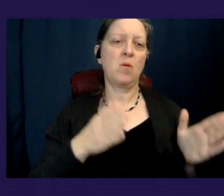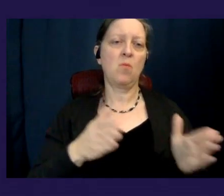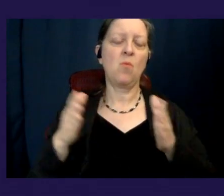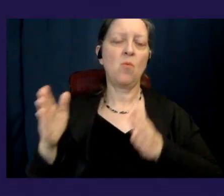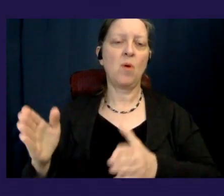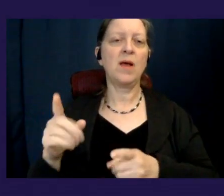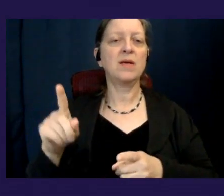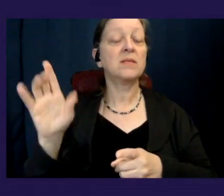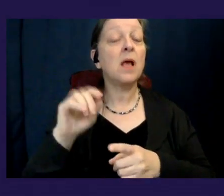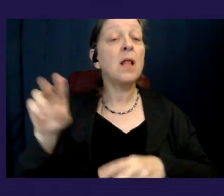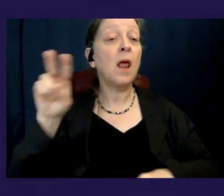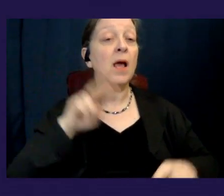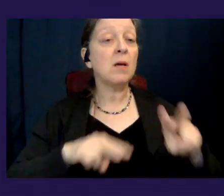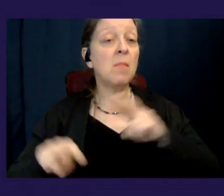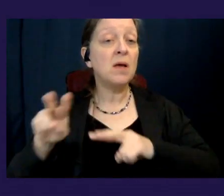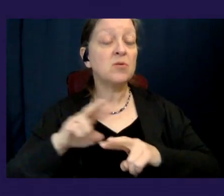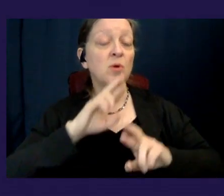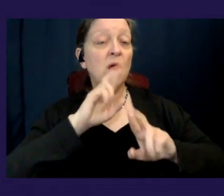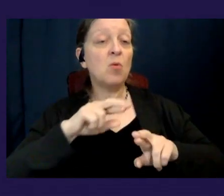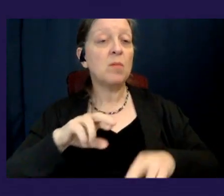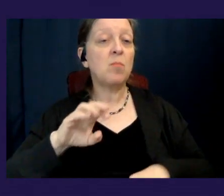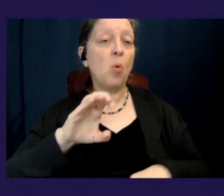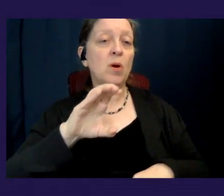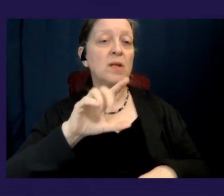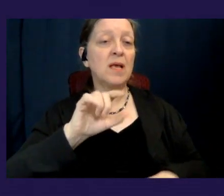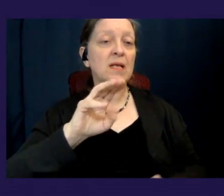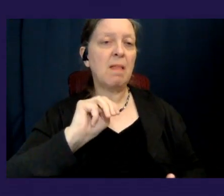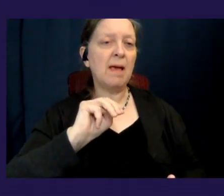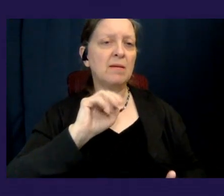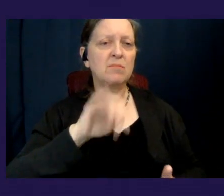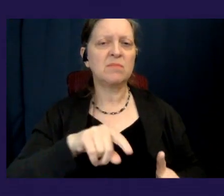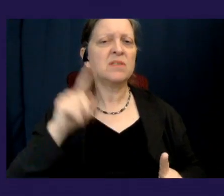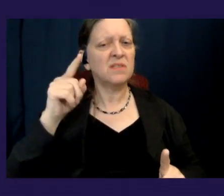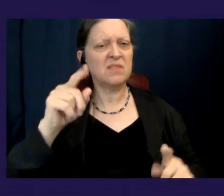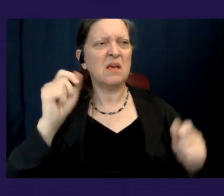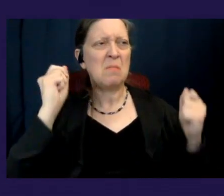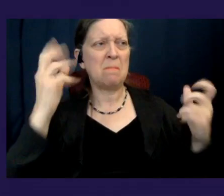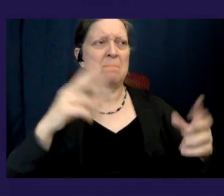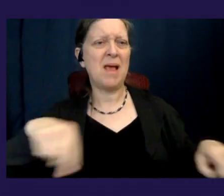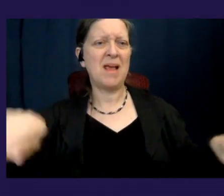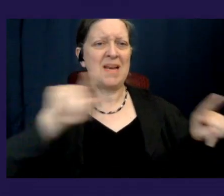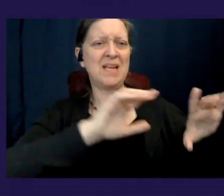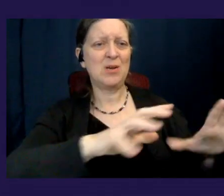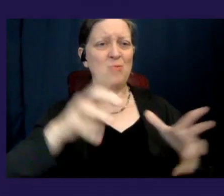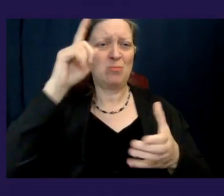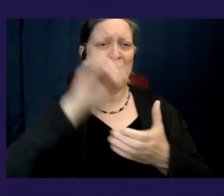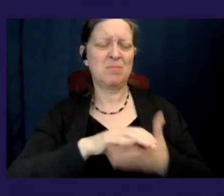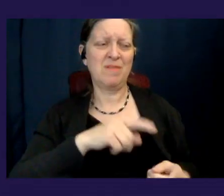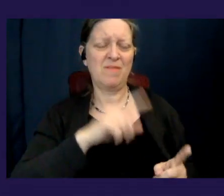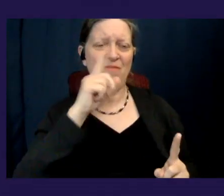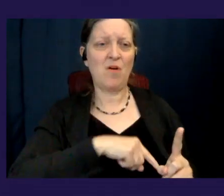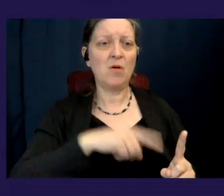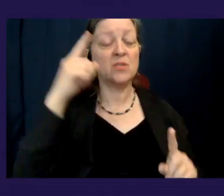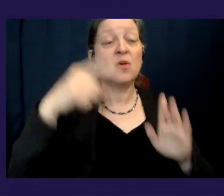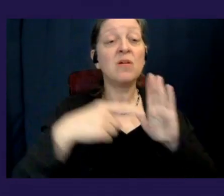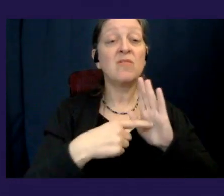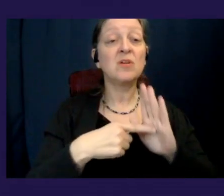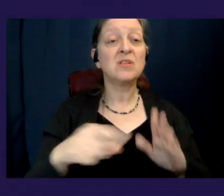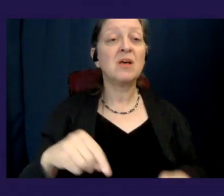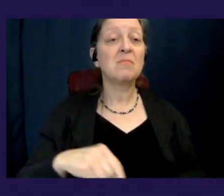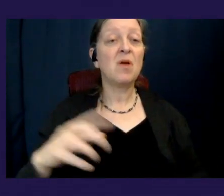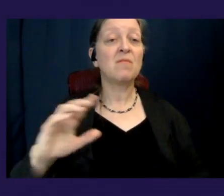to be false and have high potential public health consequence. And some examples might be COVID-19 vaccines contain microchips, which they do